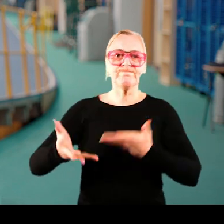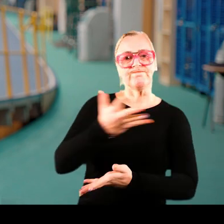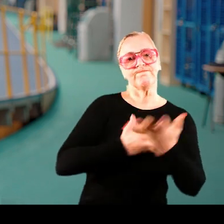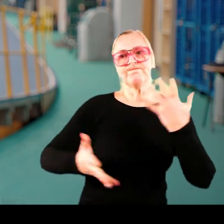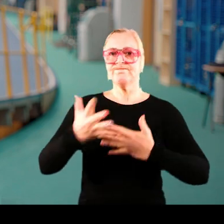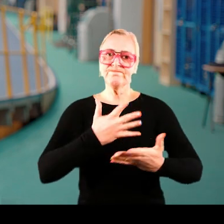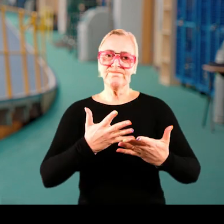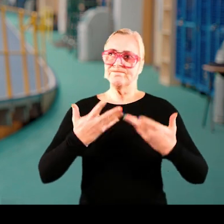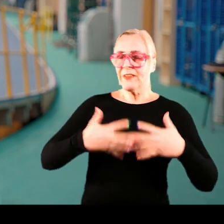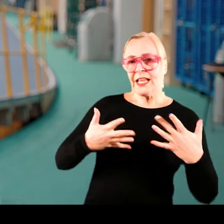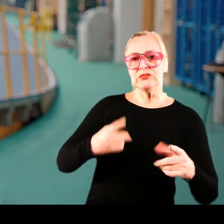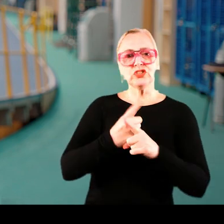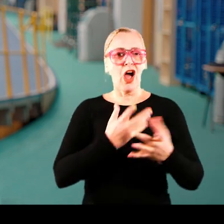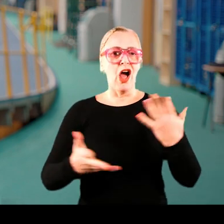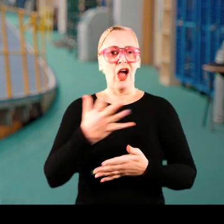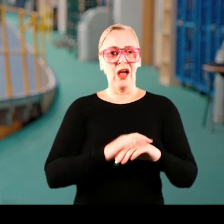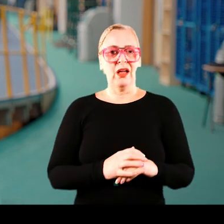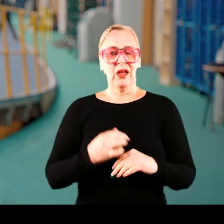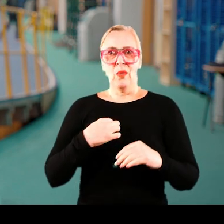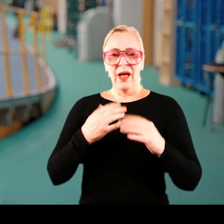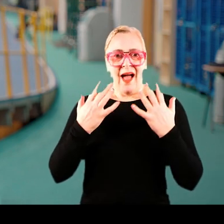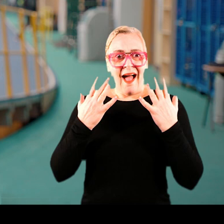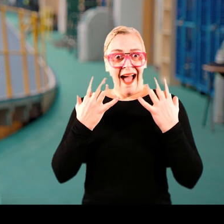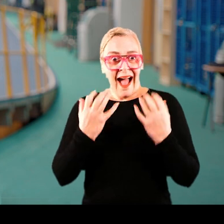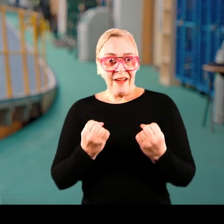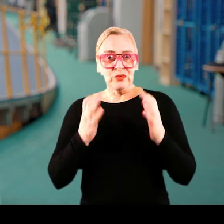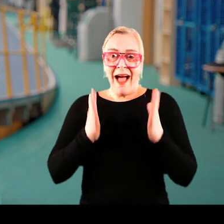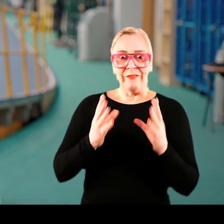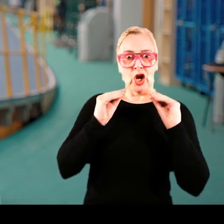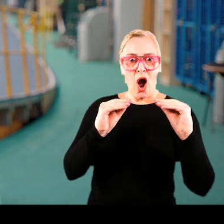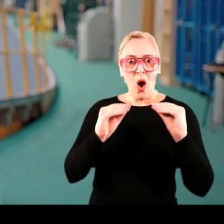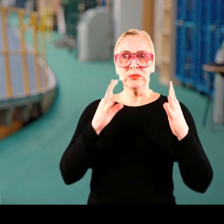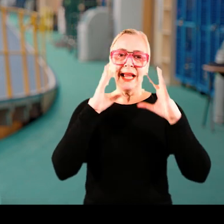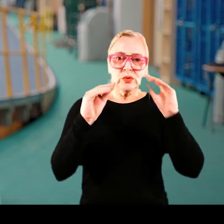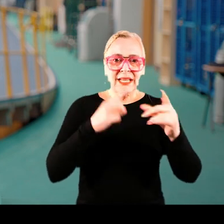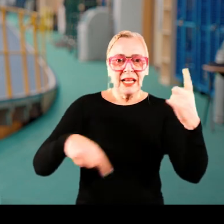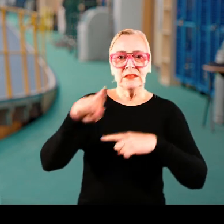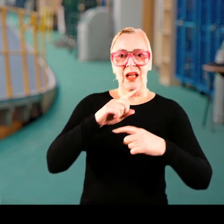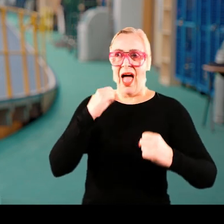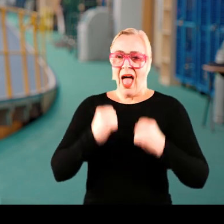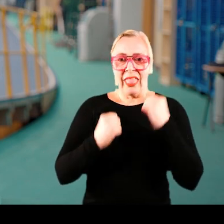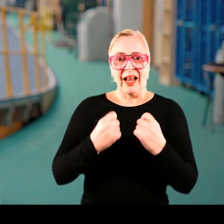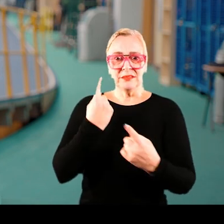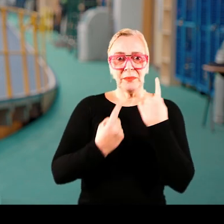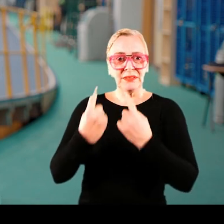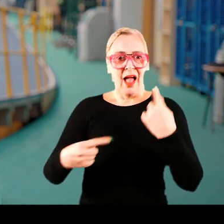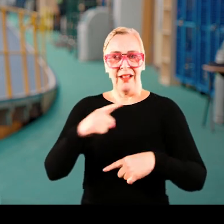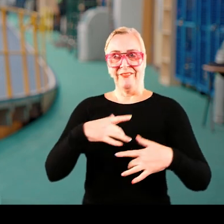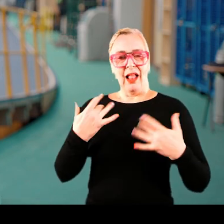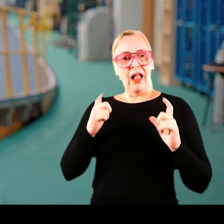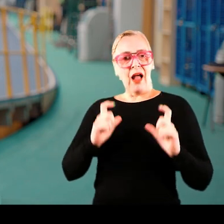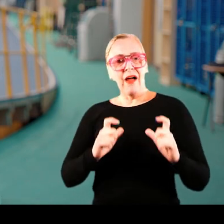to have coaches, educators, our athletes themselves feeling comfortable talking about something that is